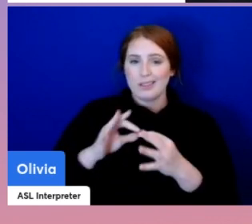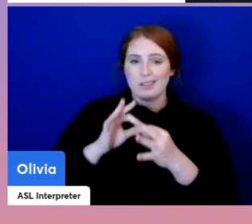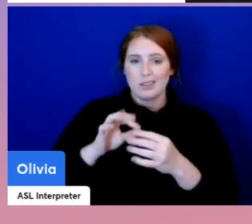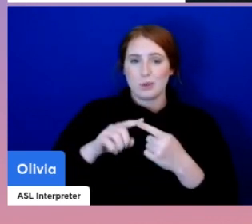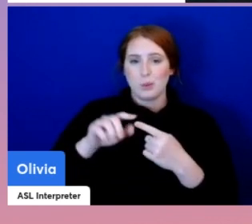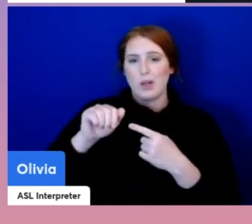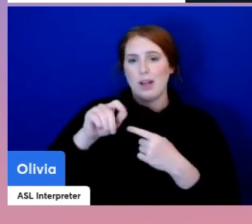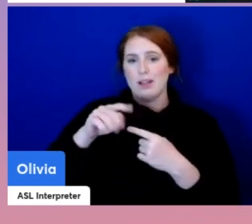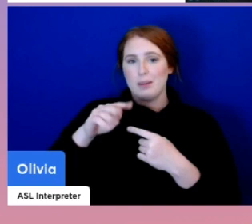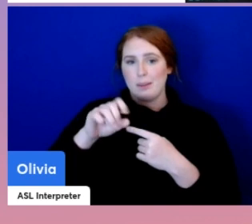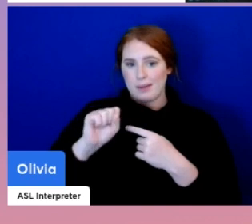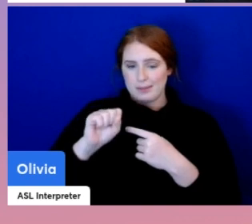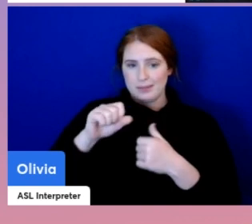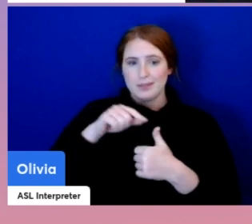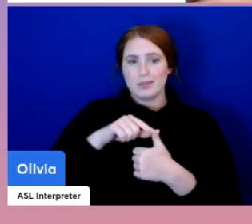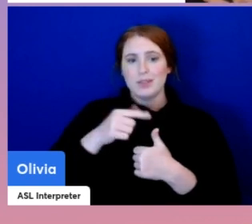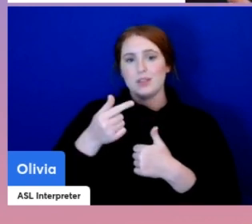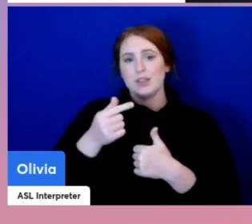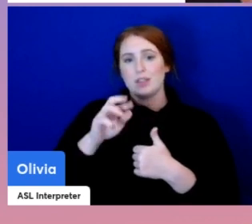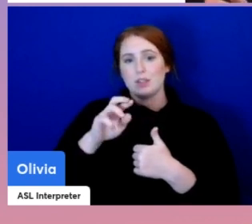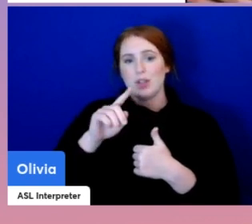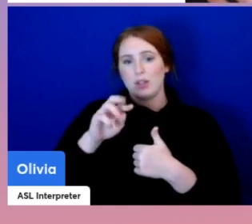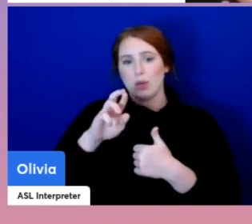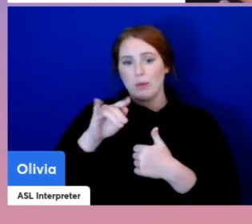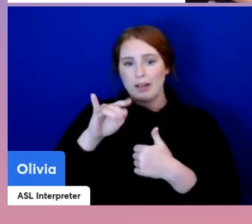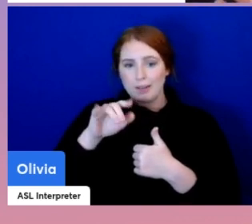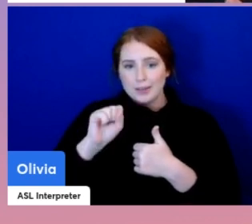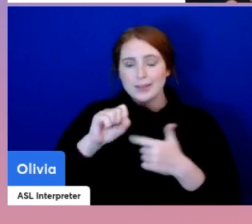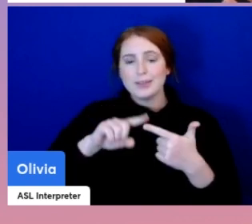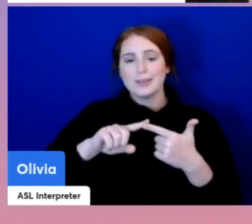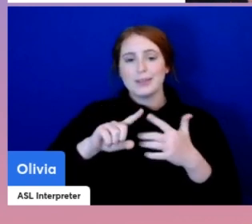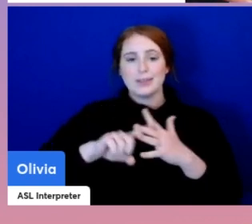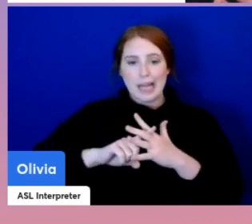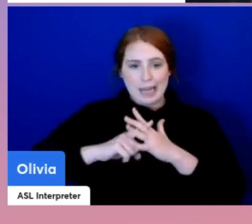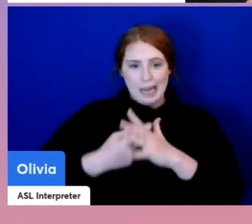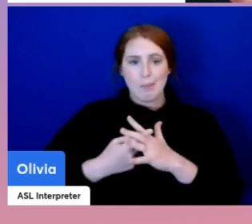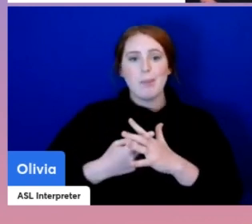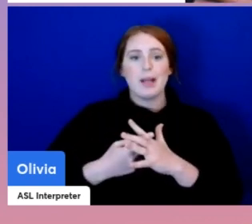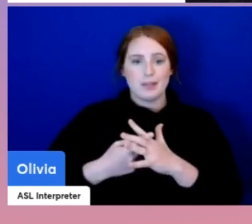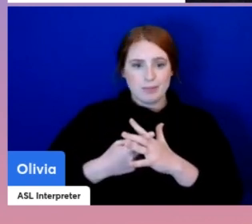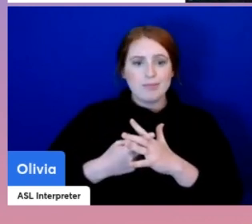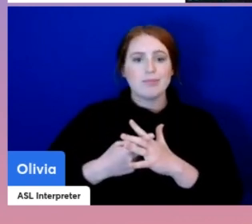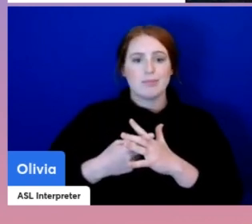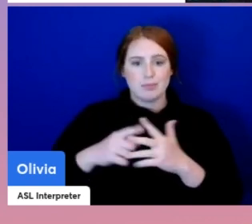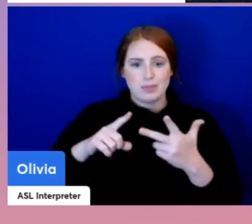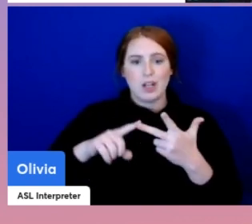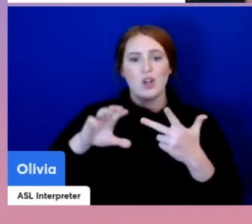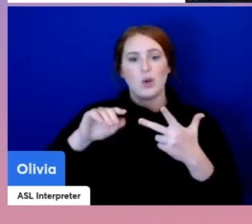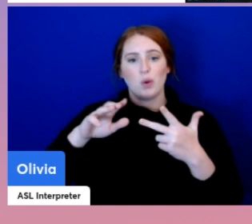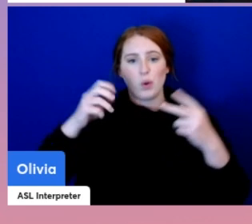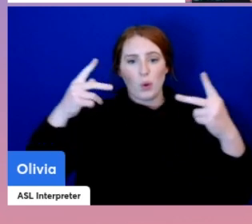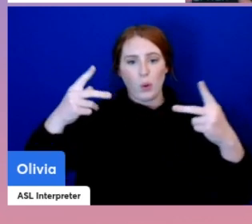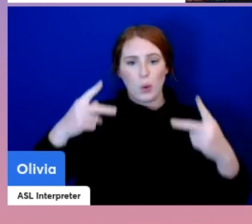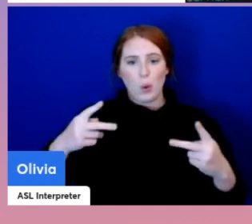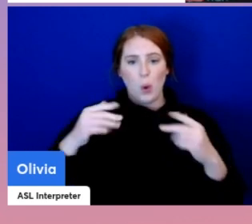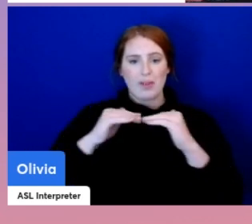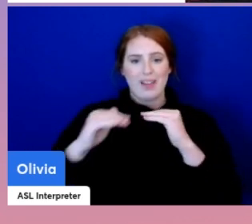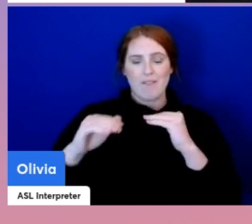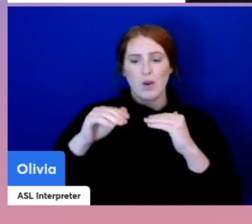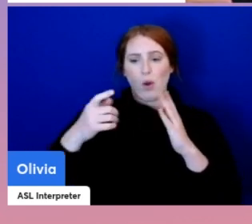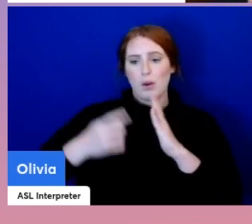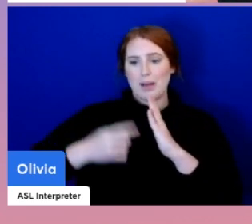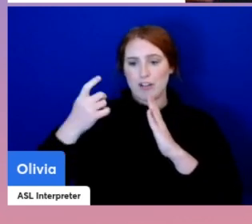and code level abstraction. And now we've seen how development CDKTF and constructs can shift left the ownership of secure code